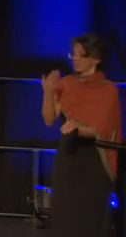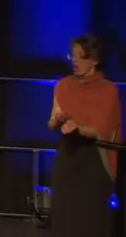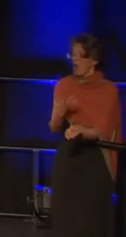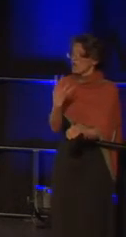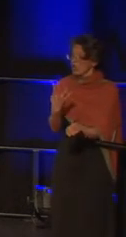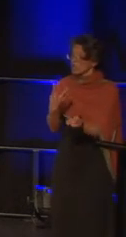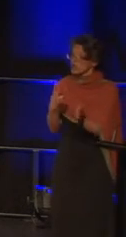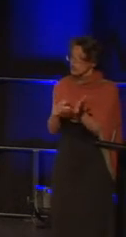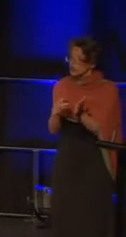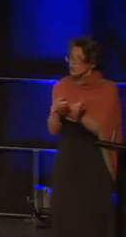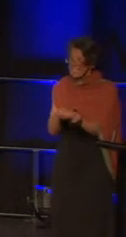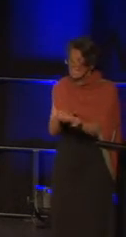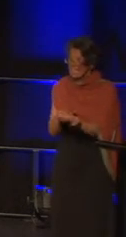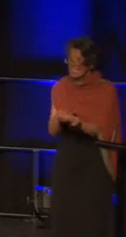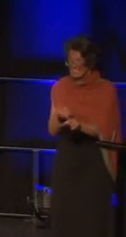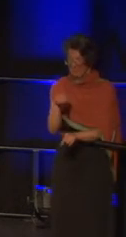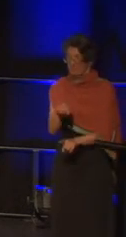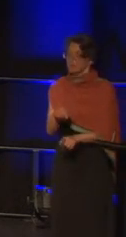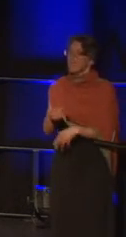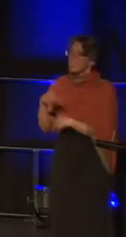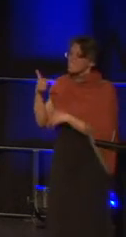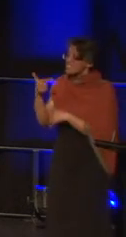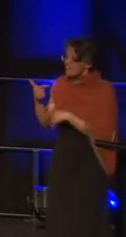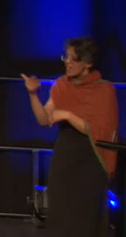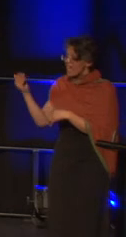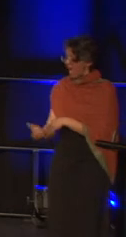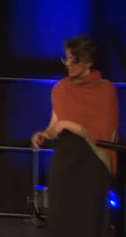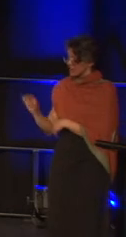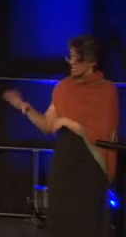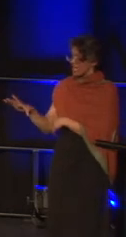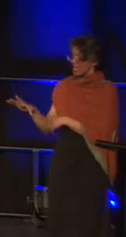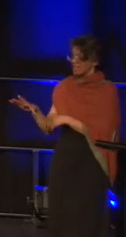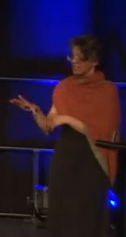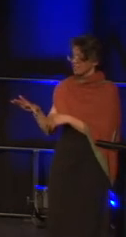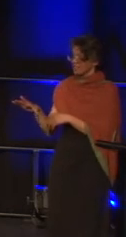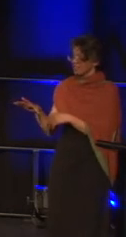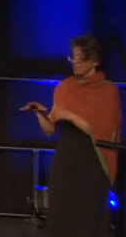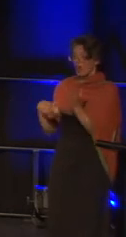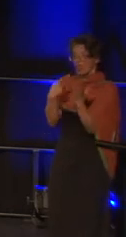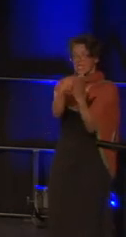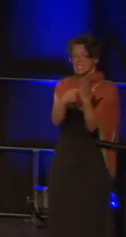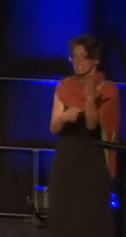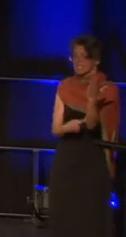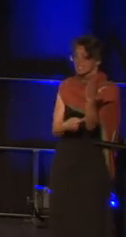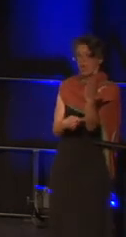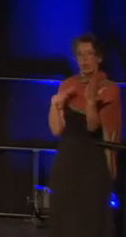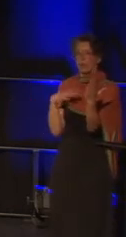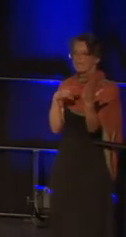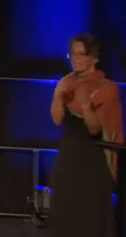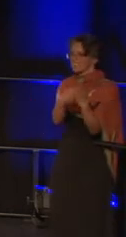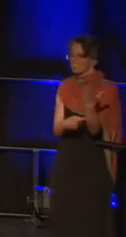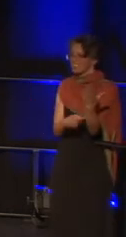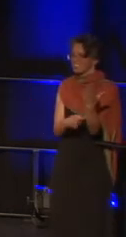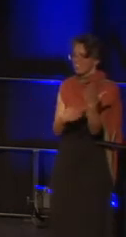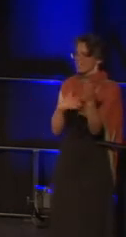the youth need representation. We've got seven women in our top 10, because that starts to change the or work against the